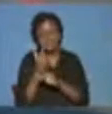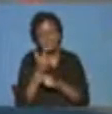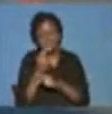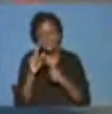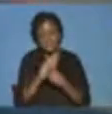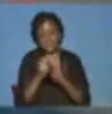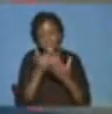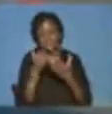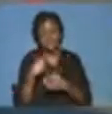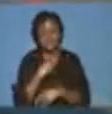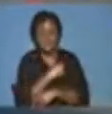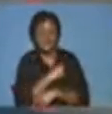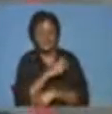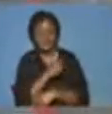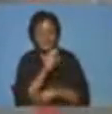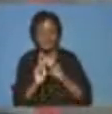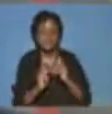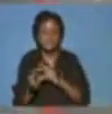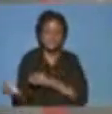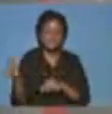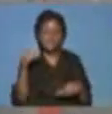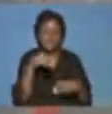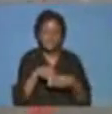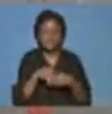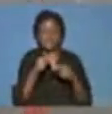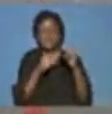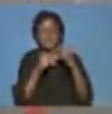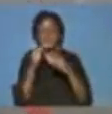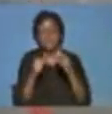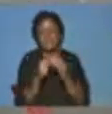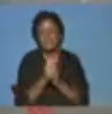staff and other personnel move into this building. For the Bahamas Tonight, I'm Fern Carey.